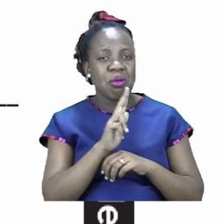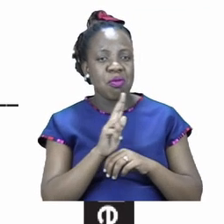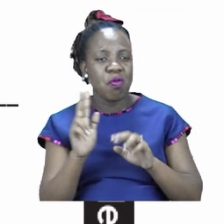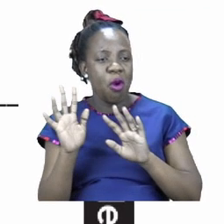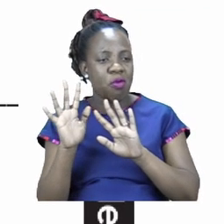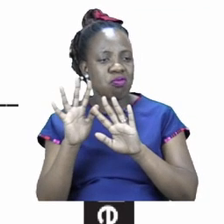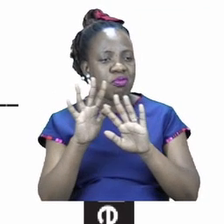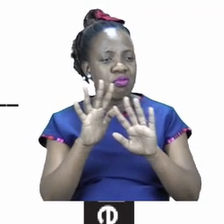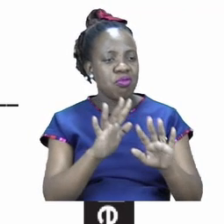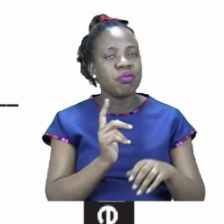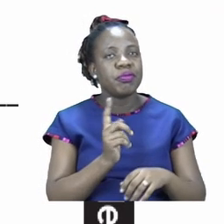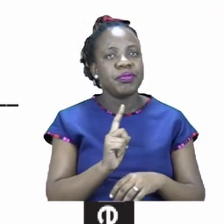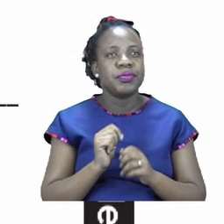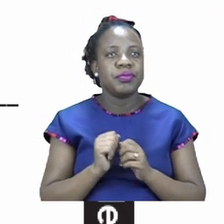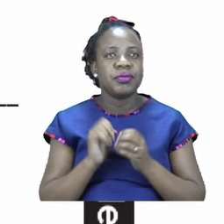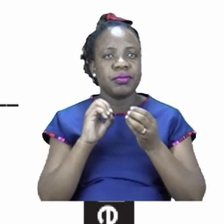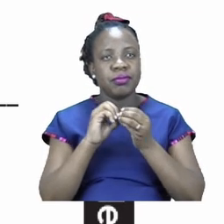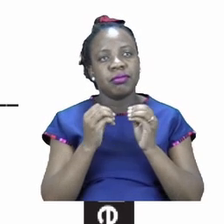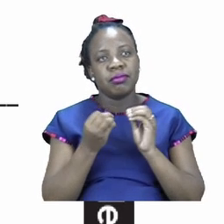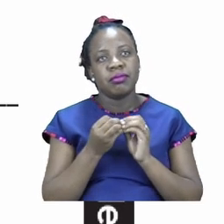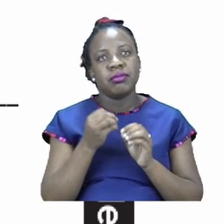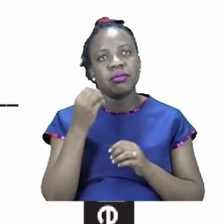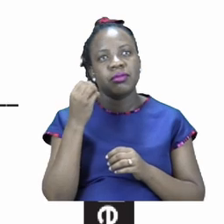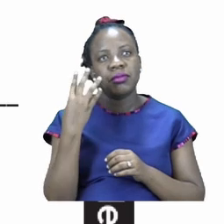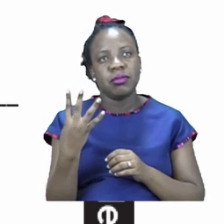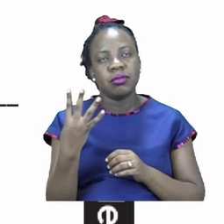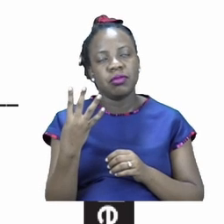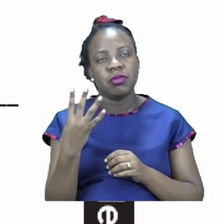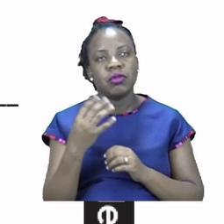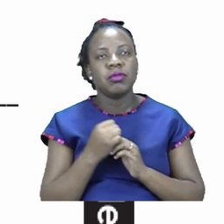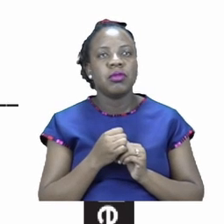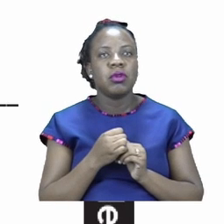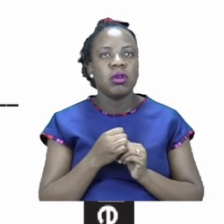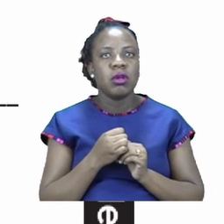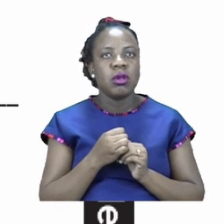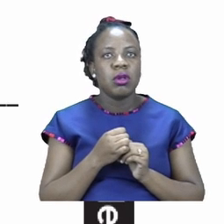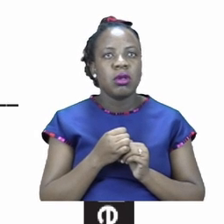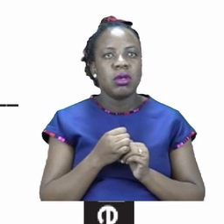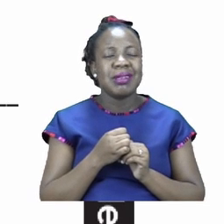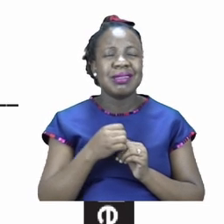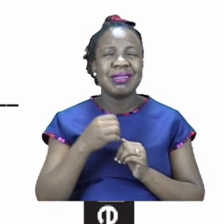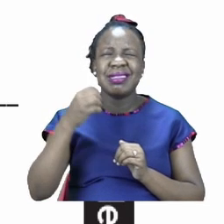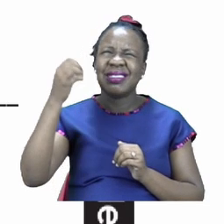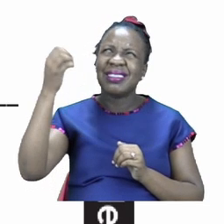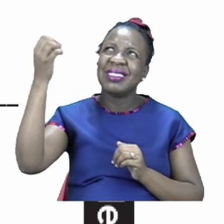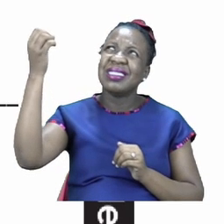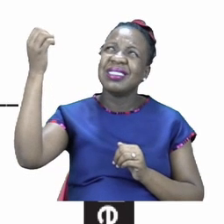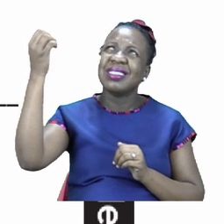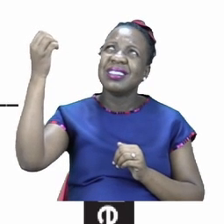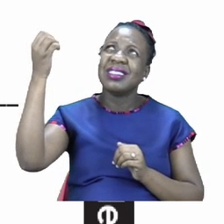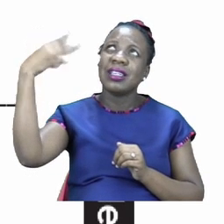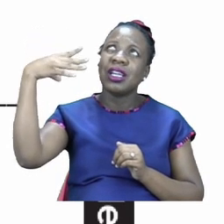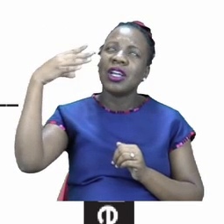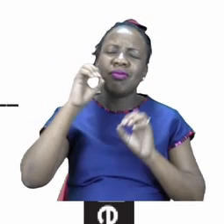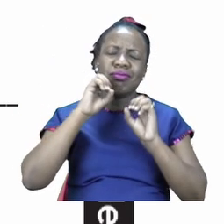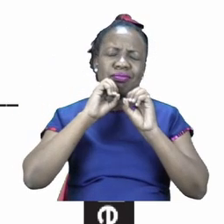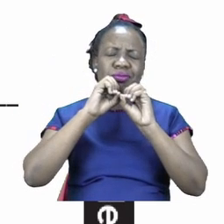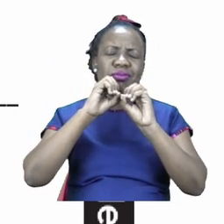Number 4 says, who said, the sun is too